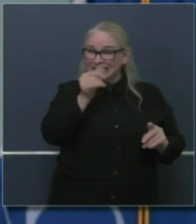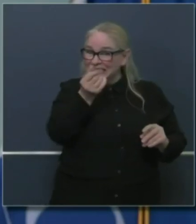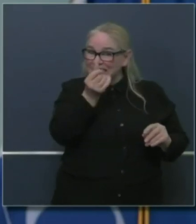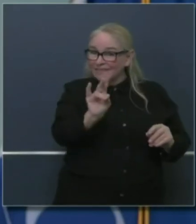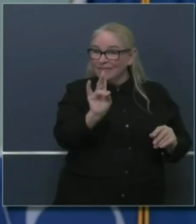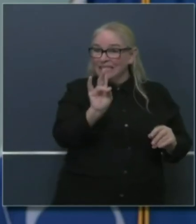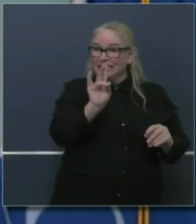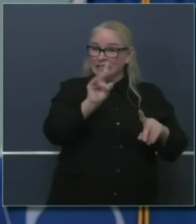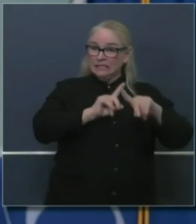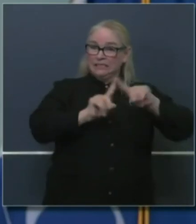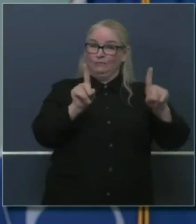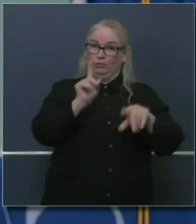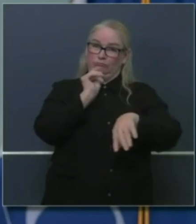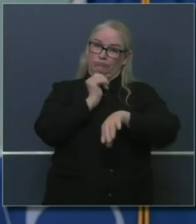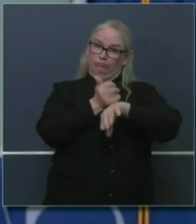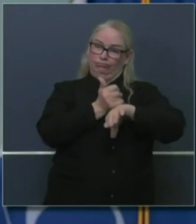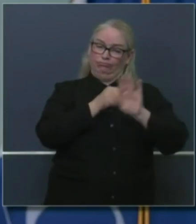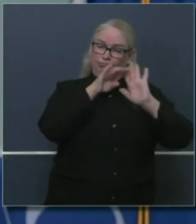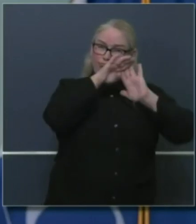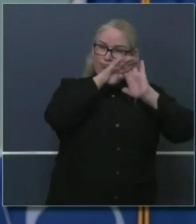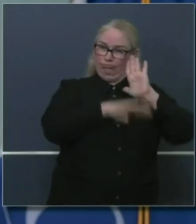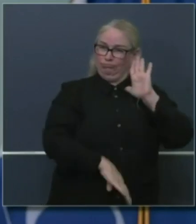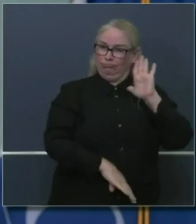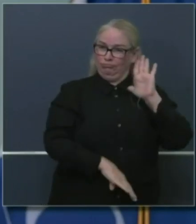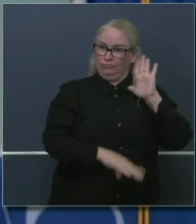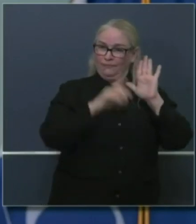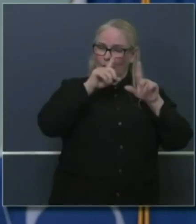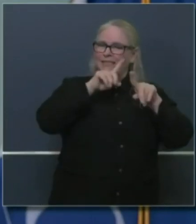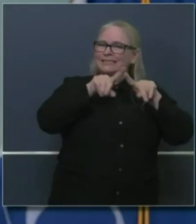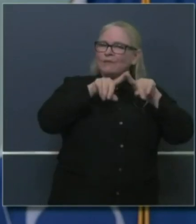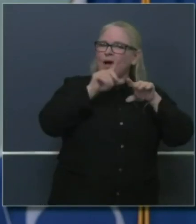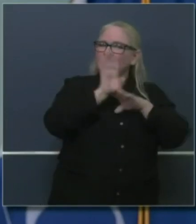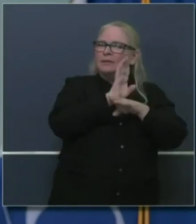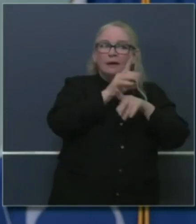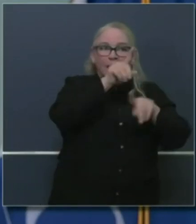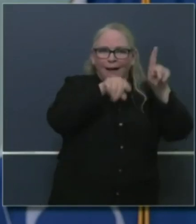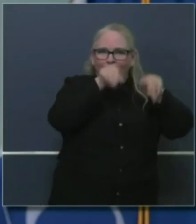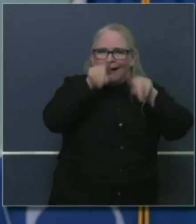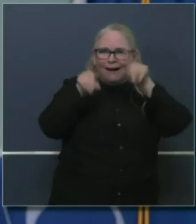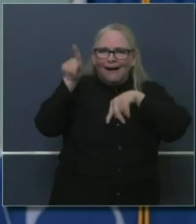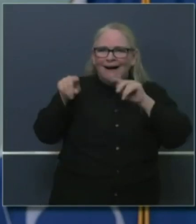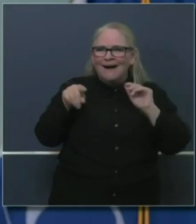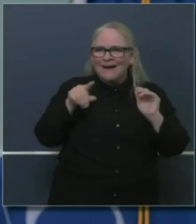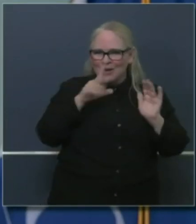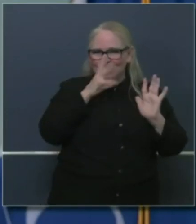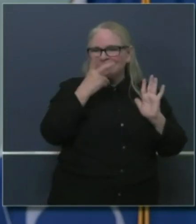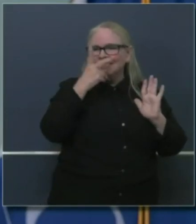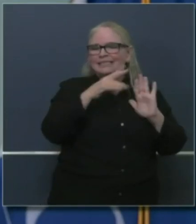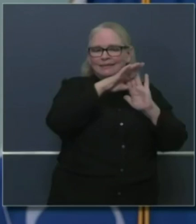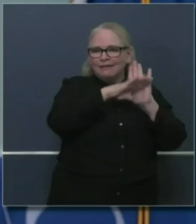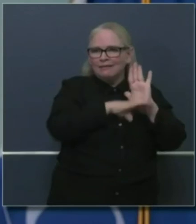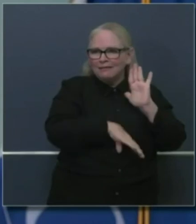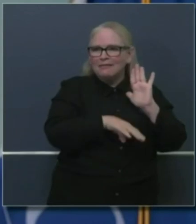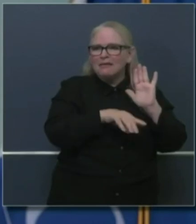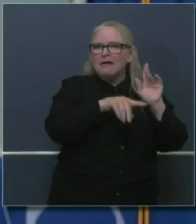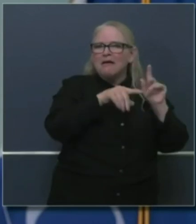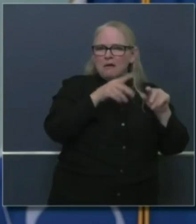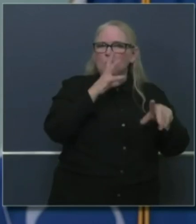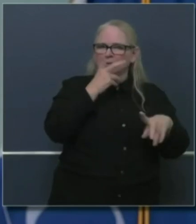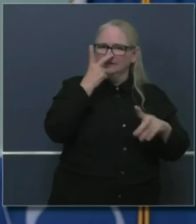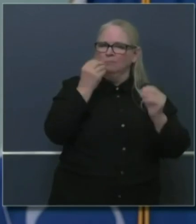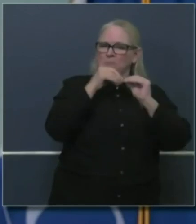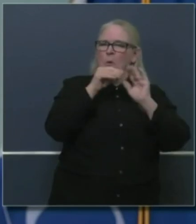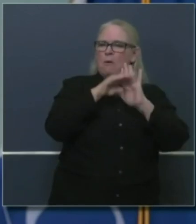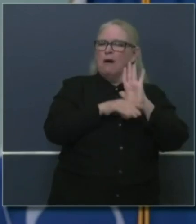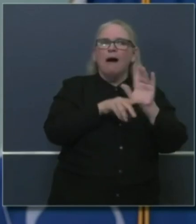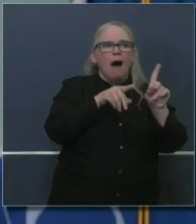sectoral guideline augmentations today. You'll see a lot of that we think will increase activity and appetite